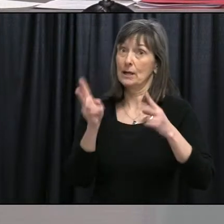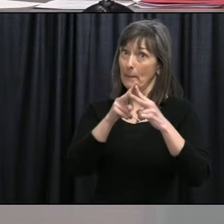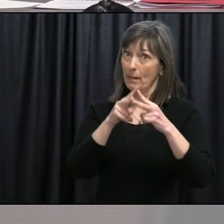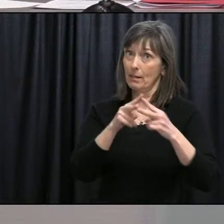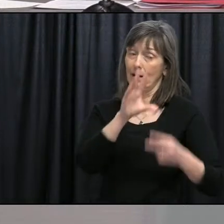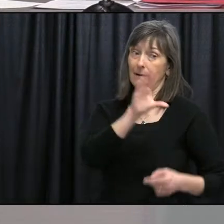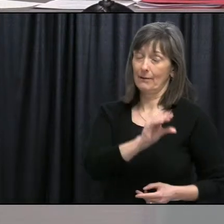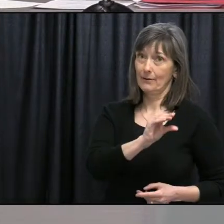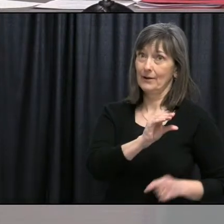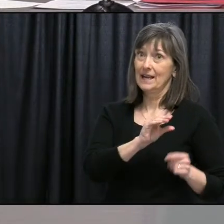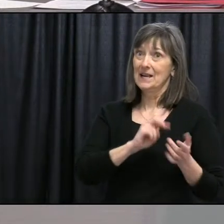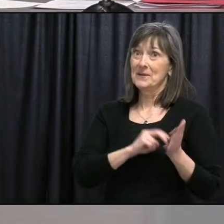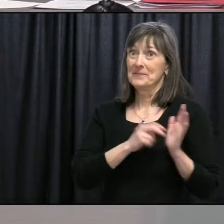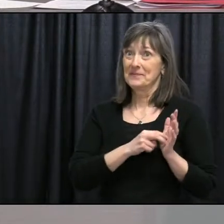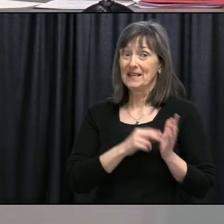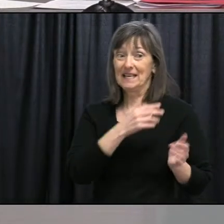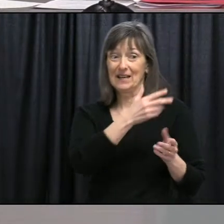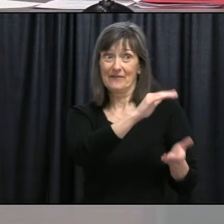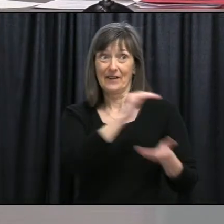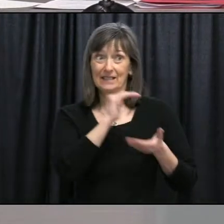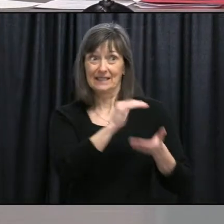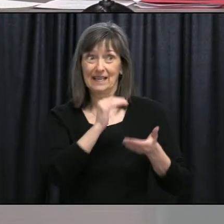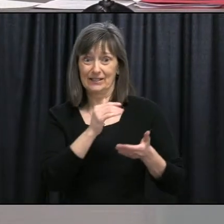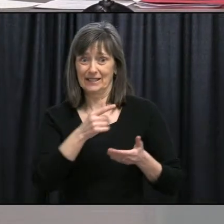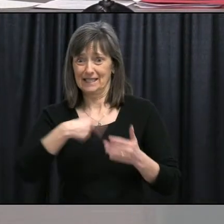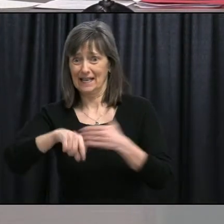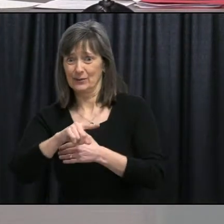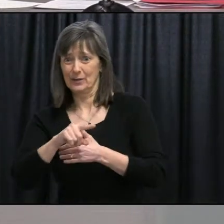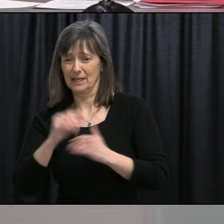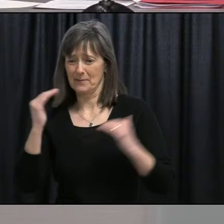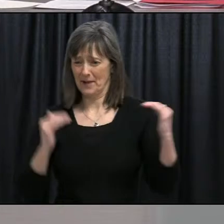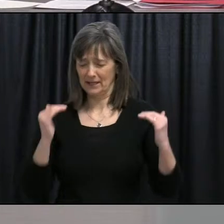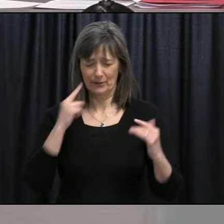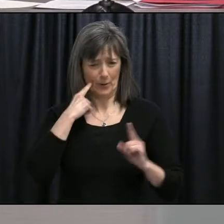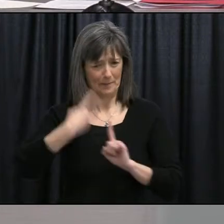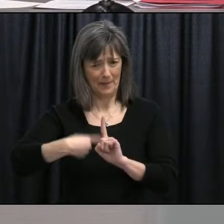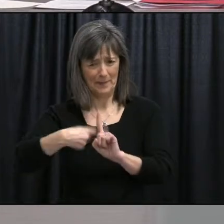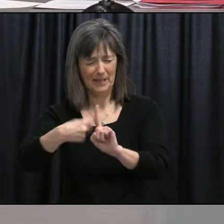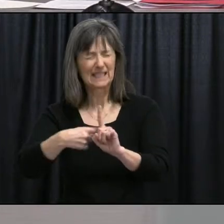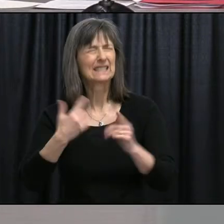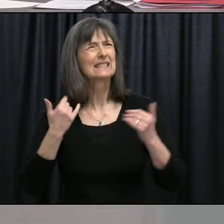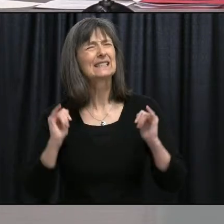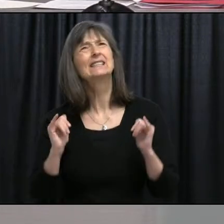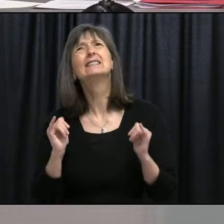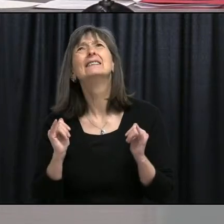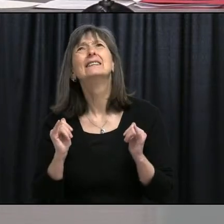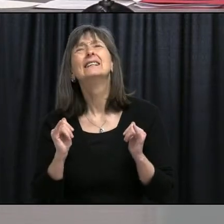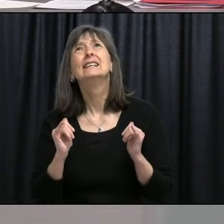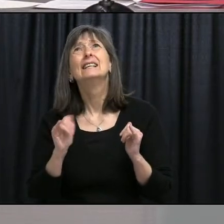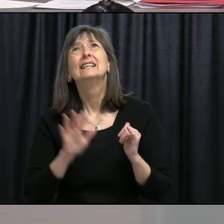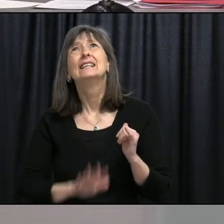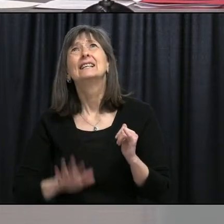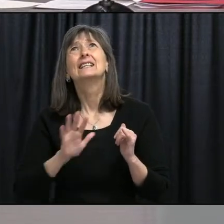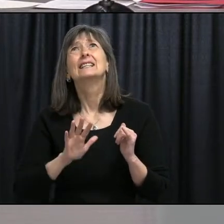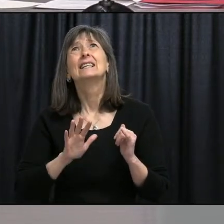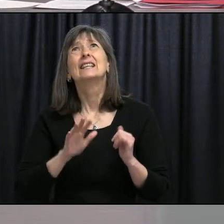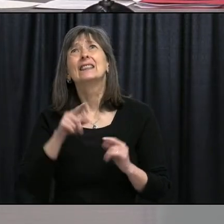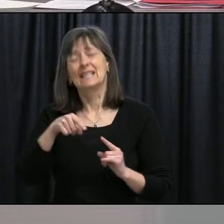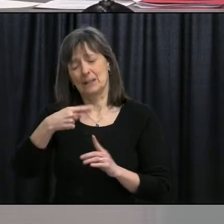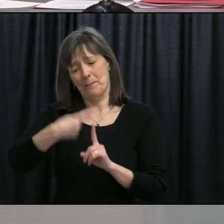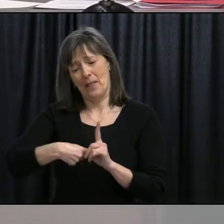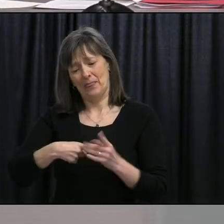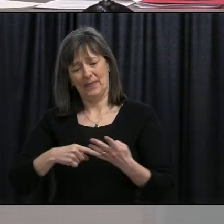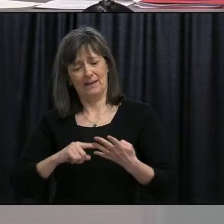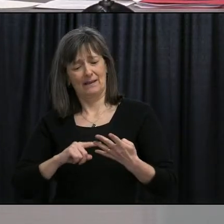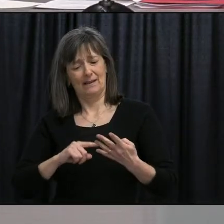next week, and then 10 in the balance of the month after that, we still just get past 60,000 by the end of the month. We don't get to